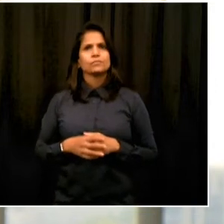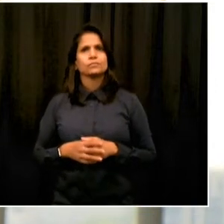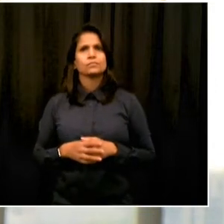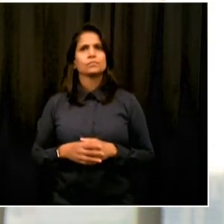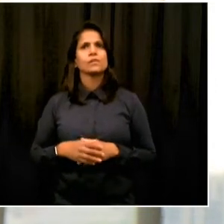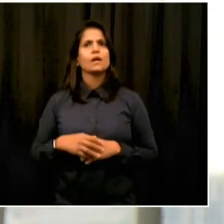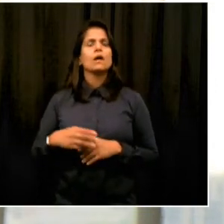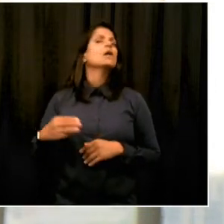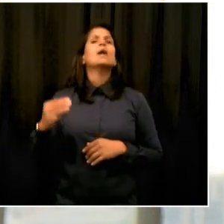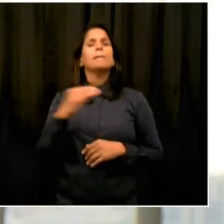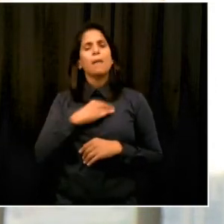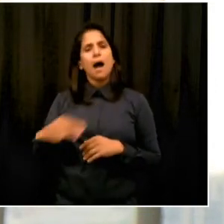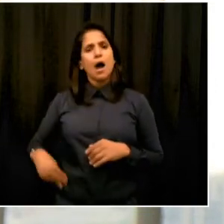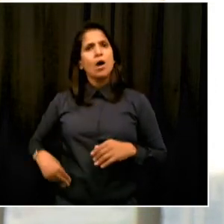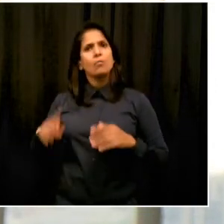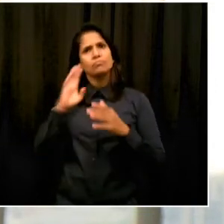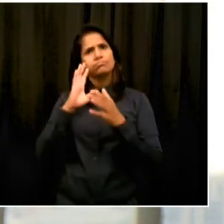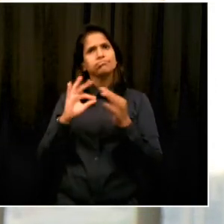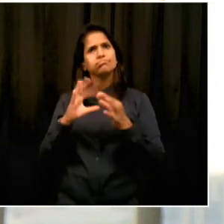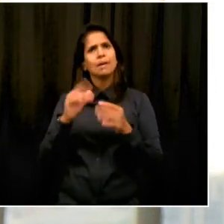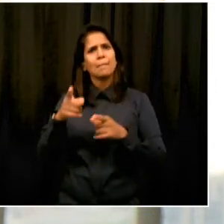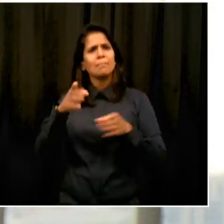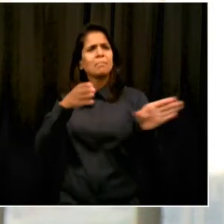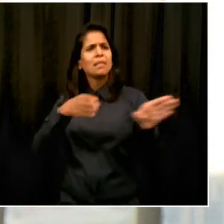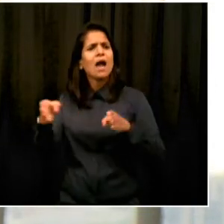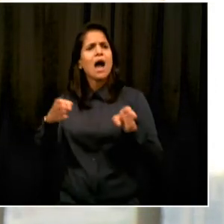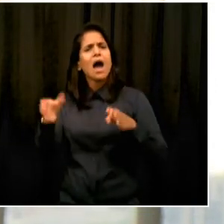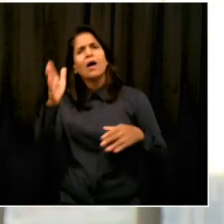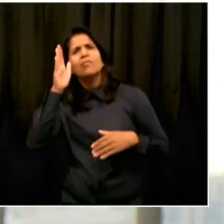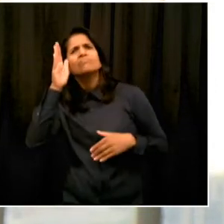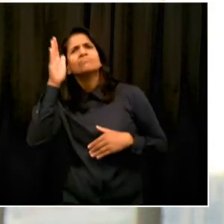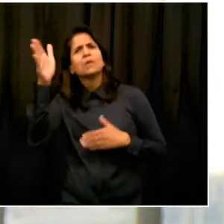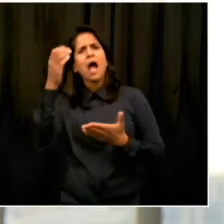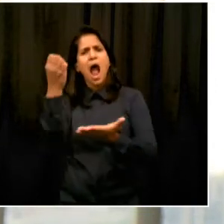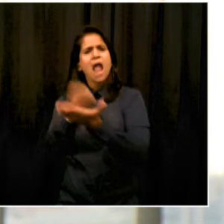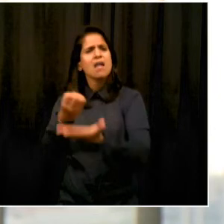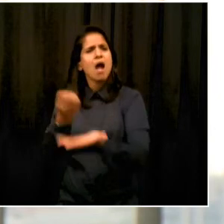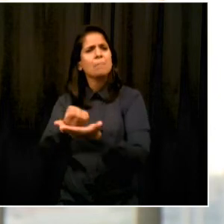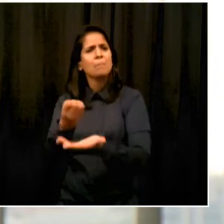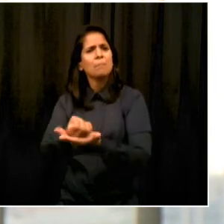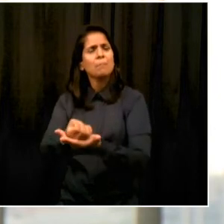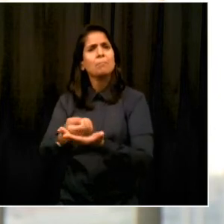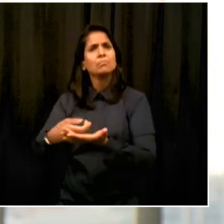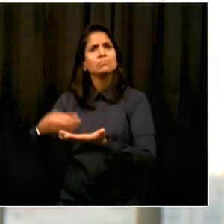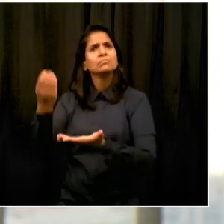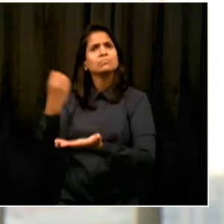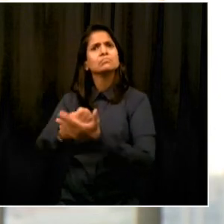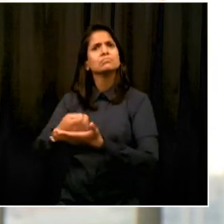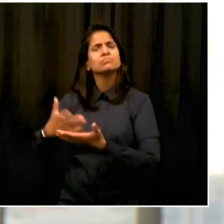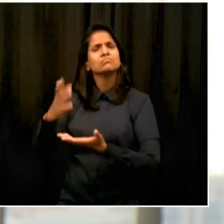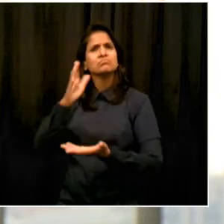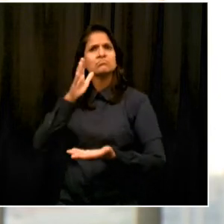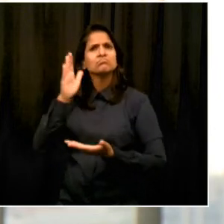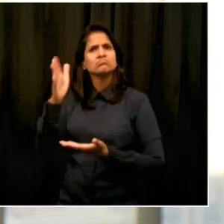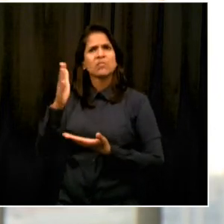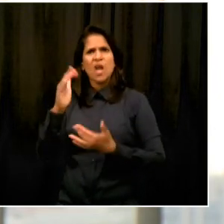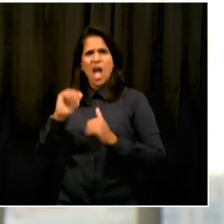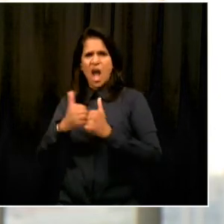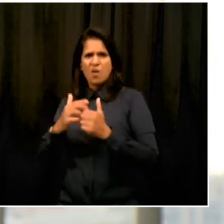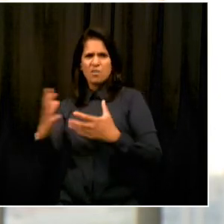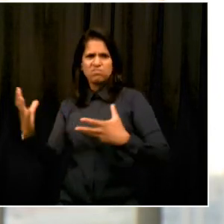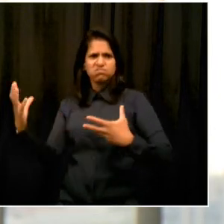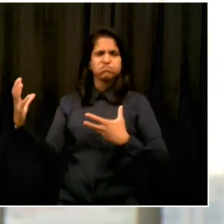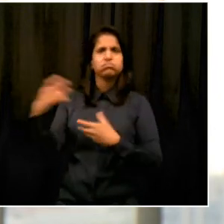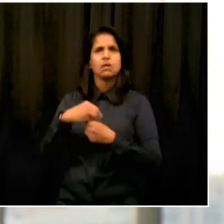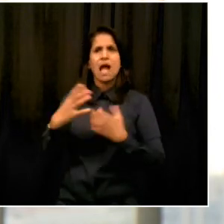about public health, public safety, where do you see that fitting in for your vision for the remainder of your term? As I said, we're going to be putting out specific plans, and we're